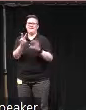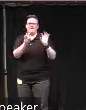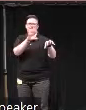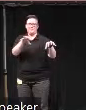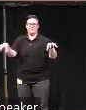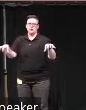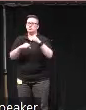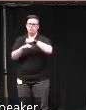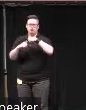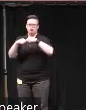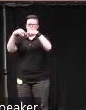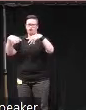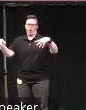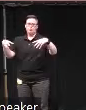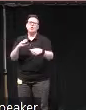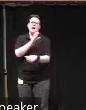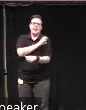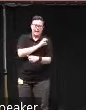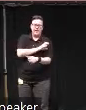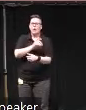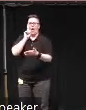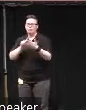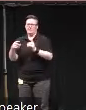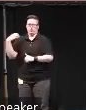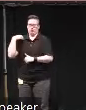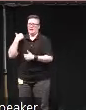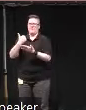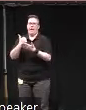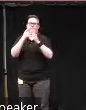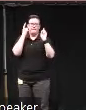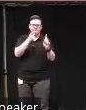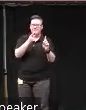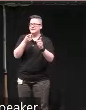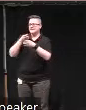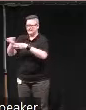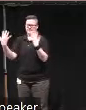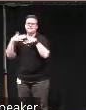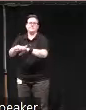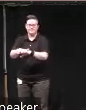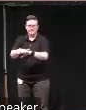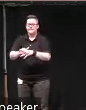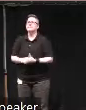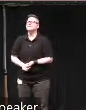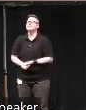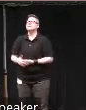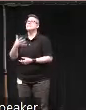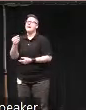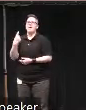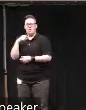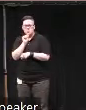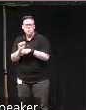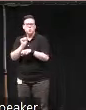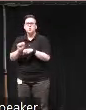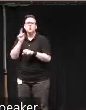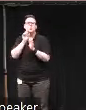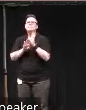with clinical and research chiefs to integrate the missions and disciplines. And also we worked hard on